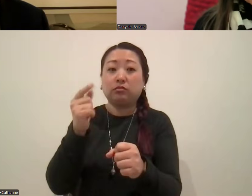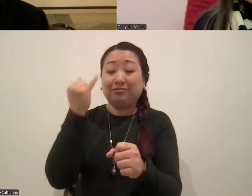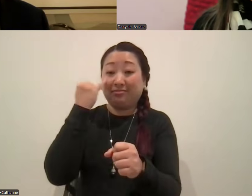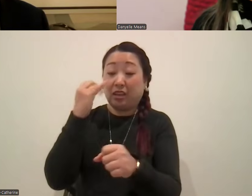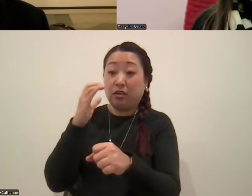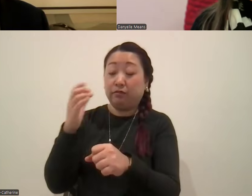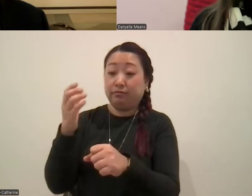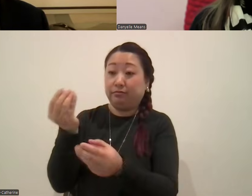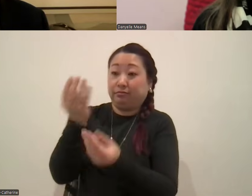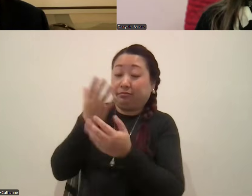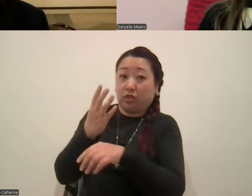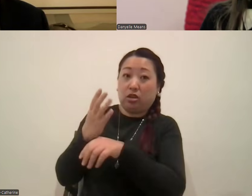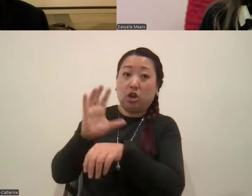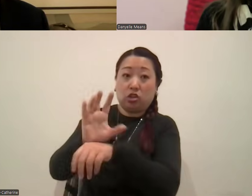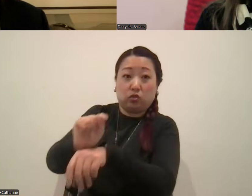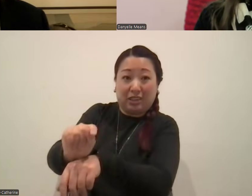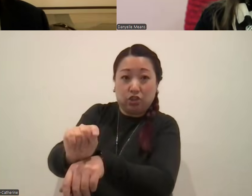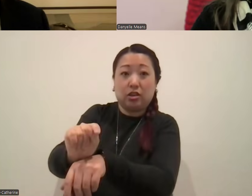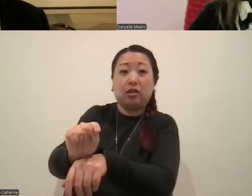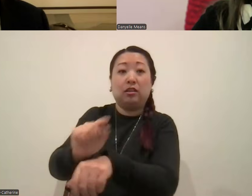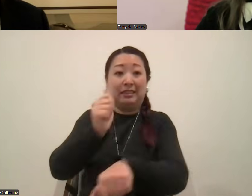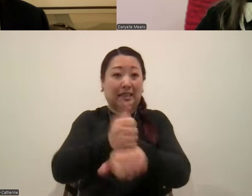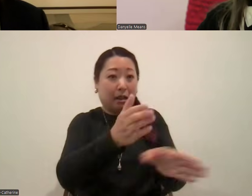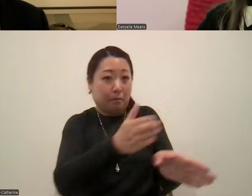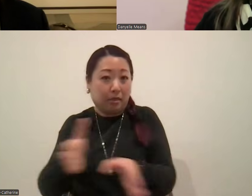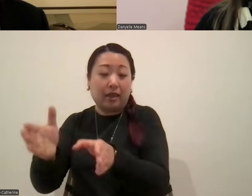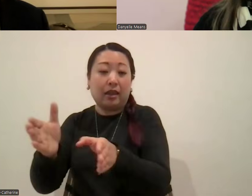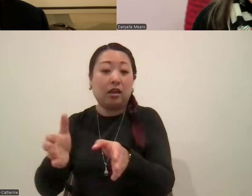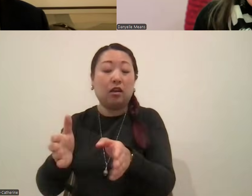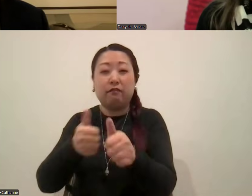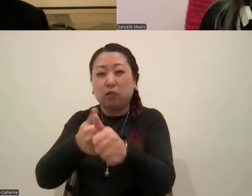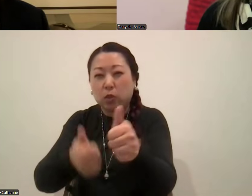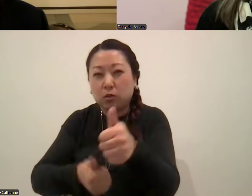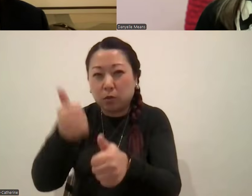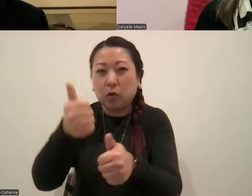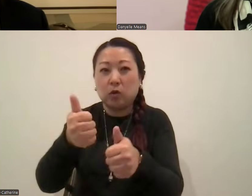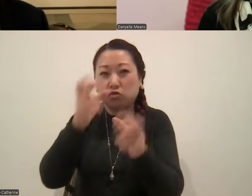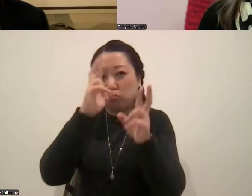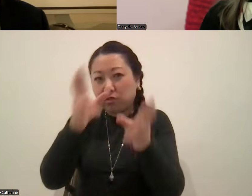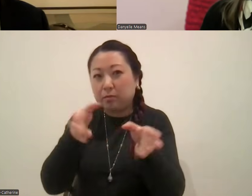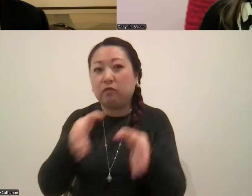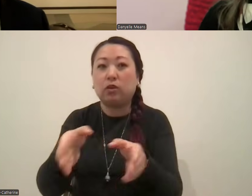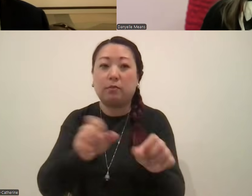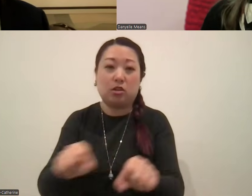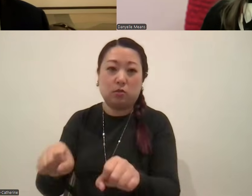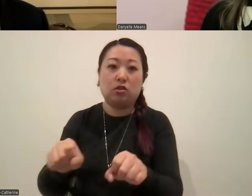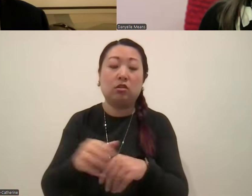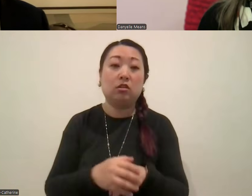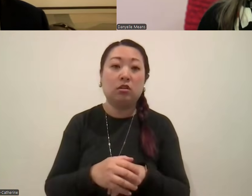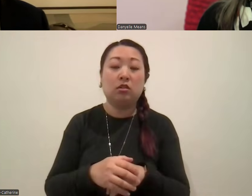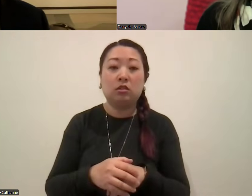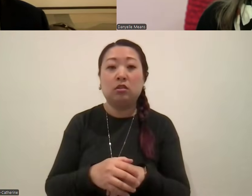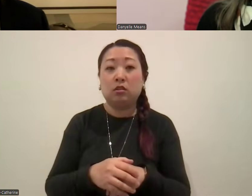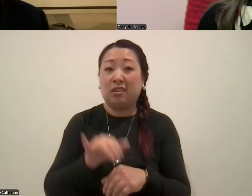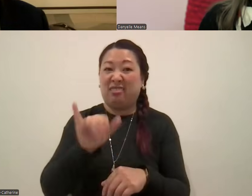way possible. So those are things that I implemented, and it wasn't without, some